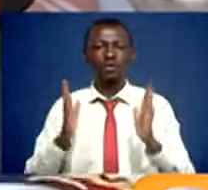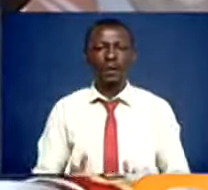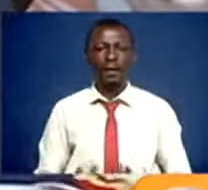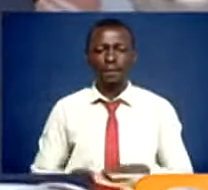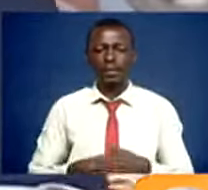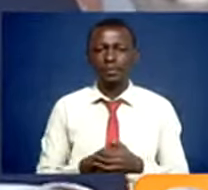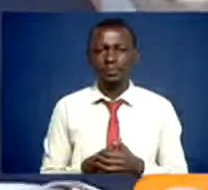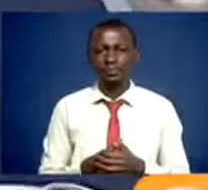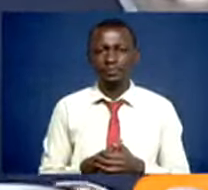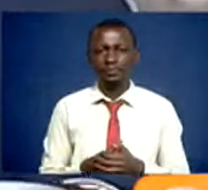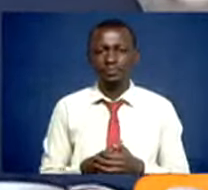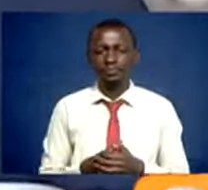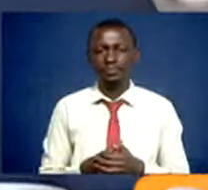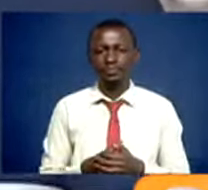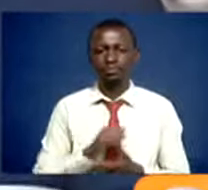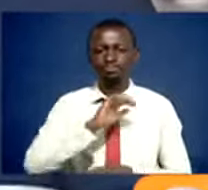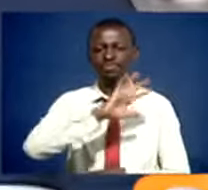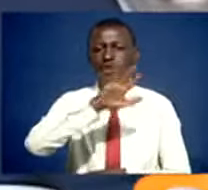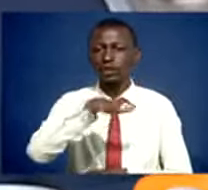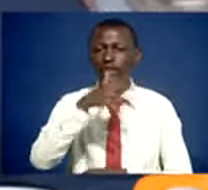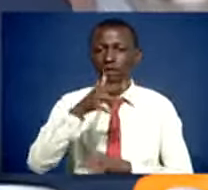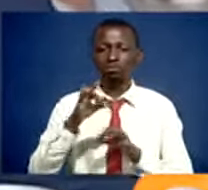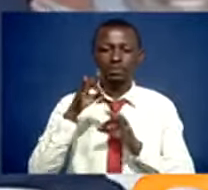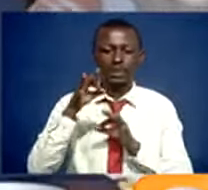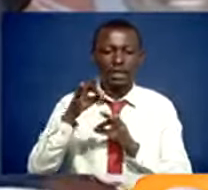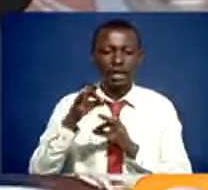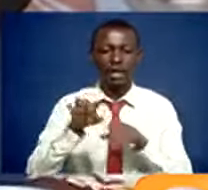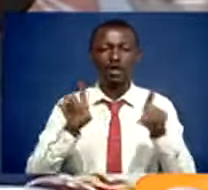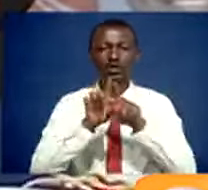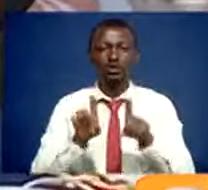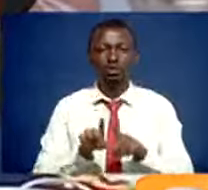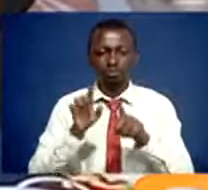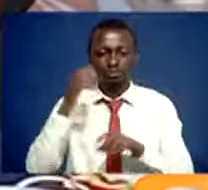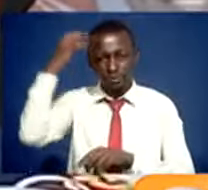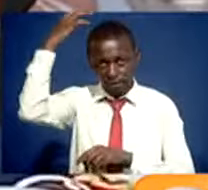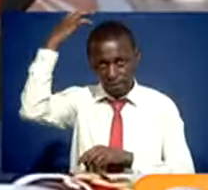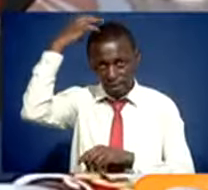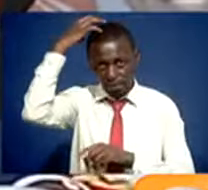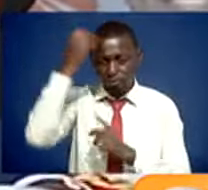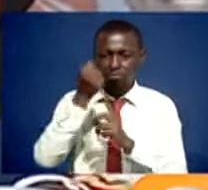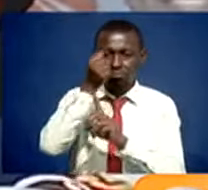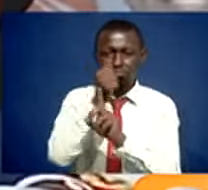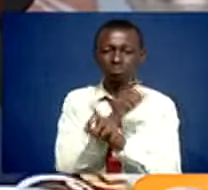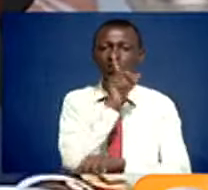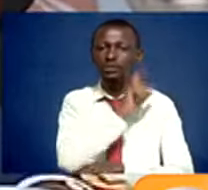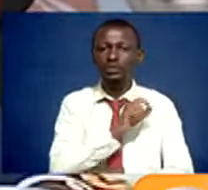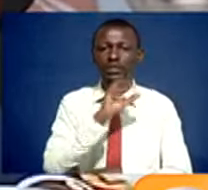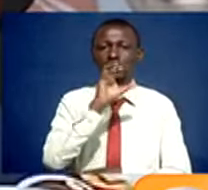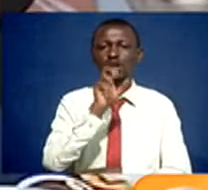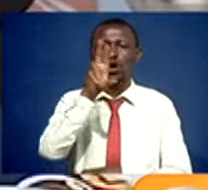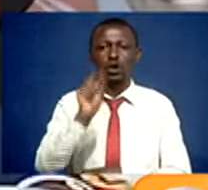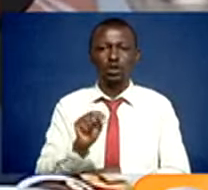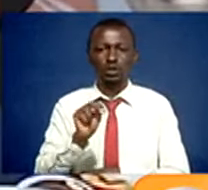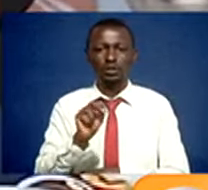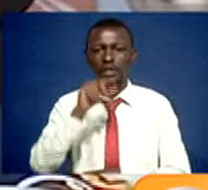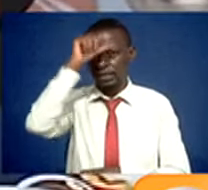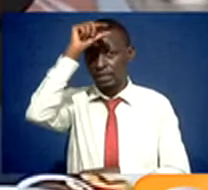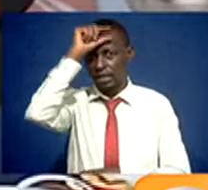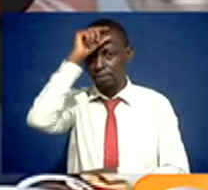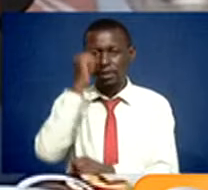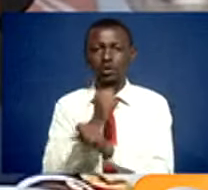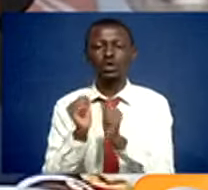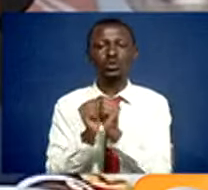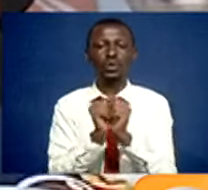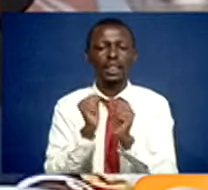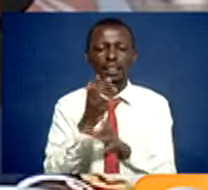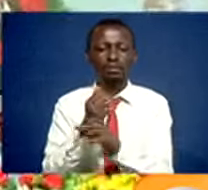Additionally, 5,000 hectares have been harvested in Lamu of cotton. The government has also worked with stakeholders